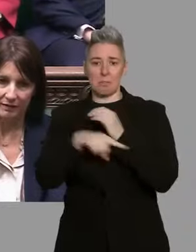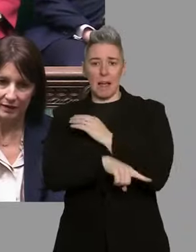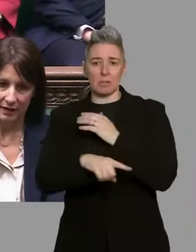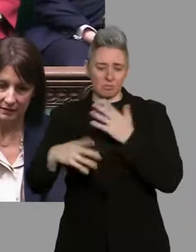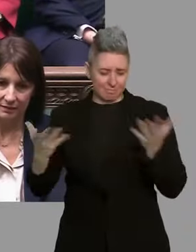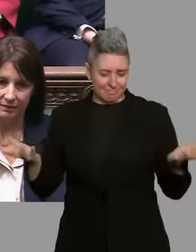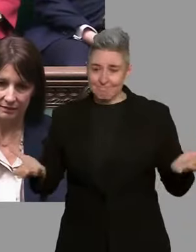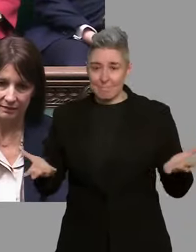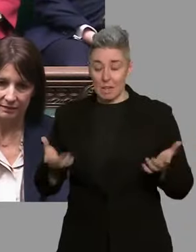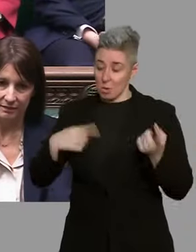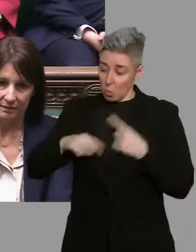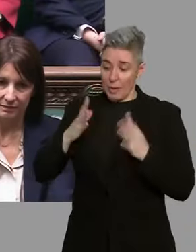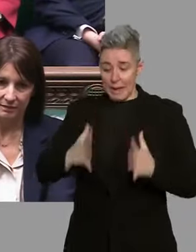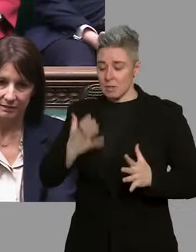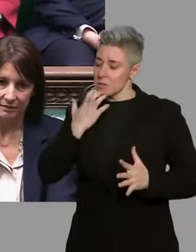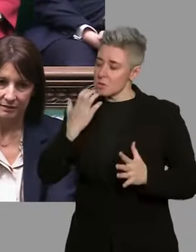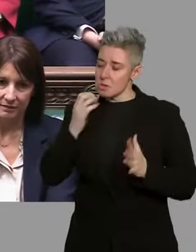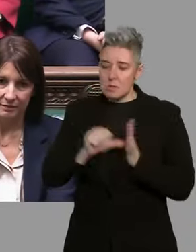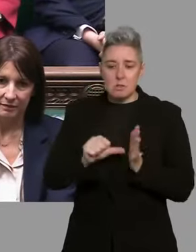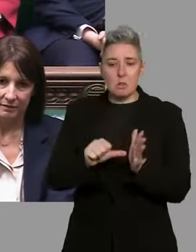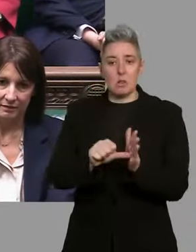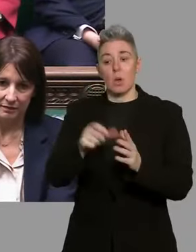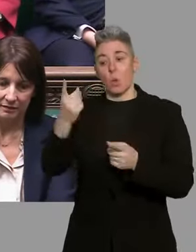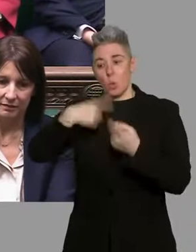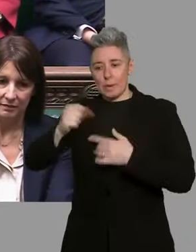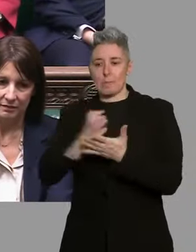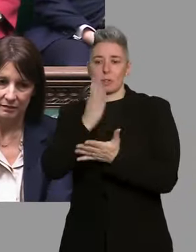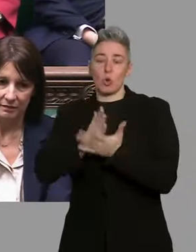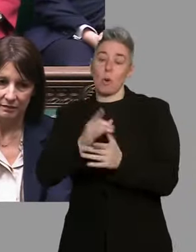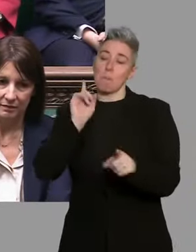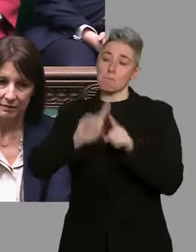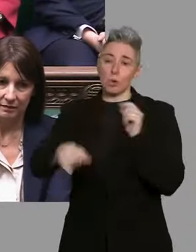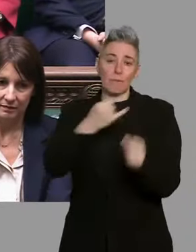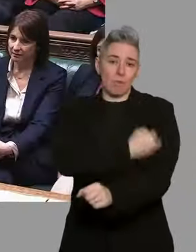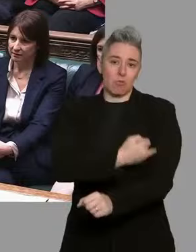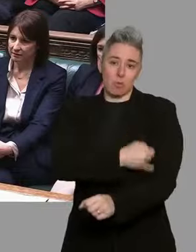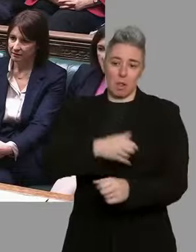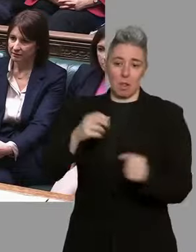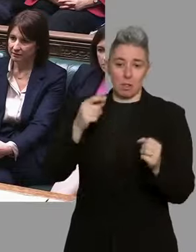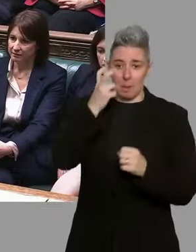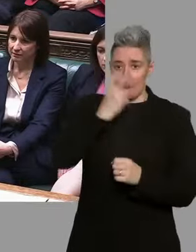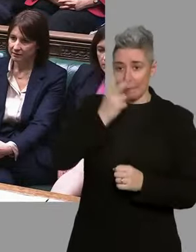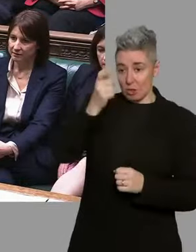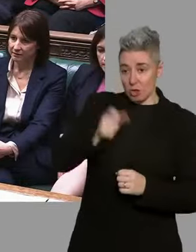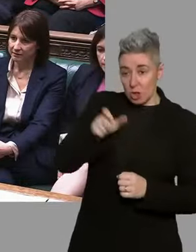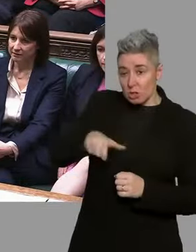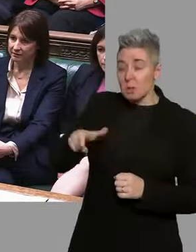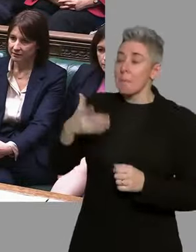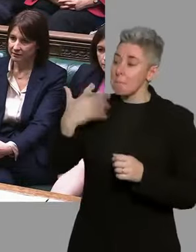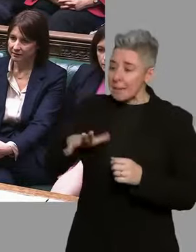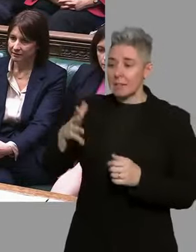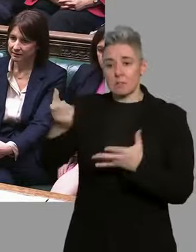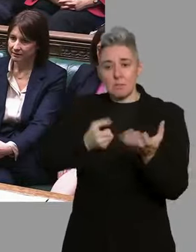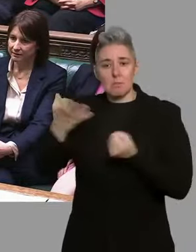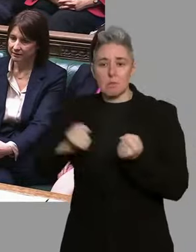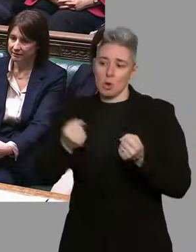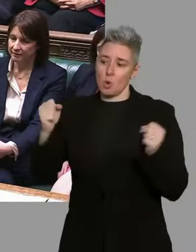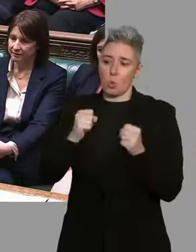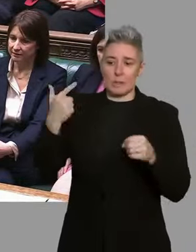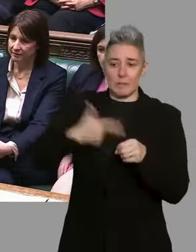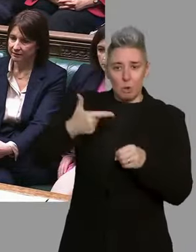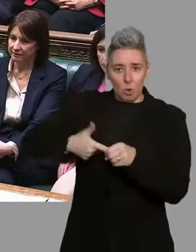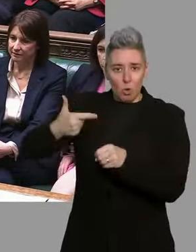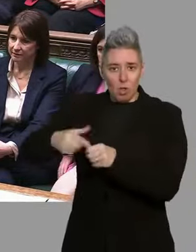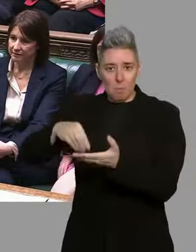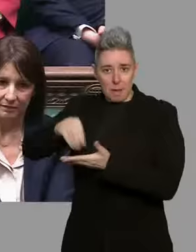fuel payment, and we have been encouraging and driving up eligibility for pension credit, so saying up to their